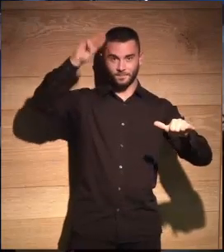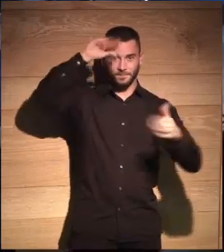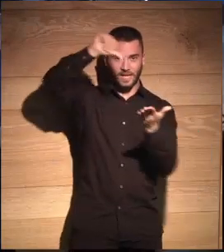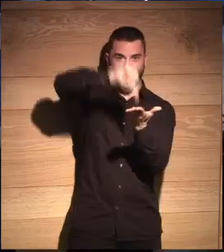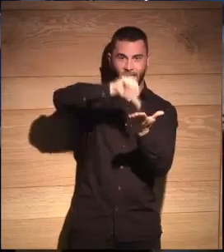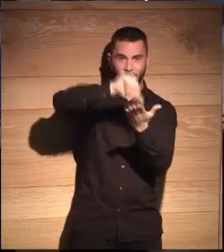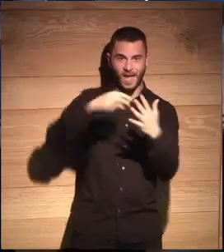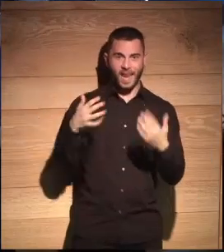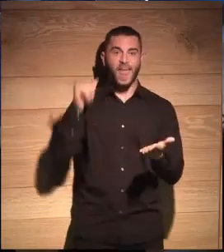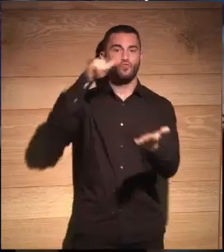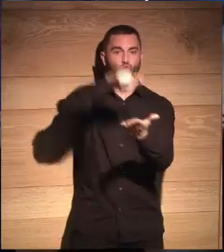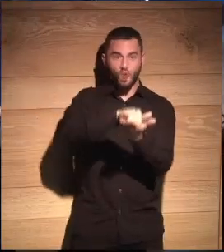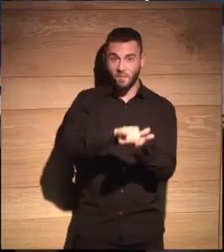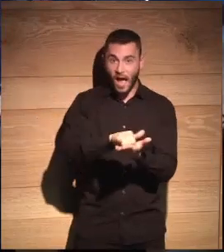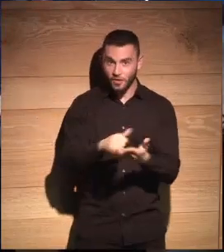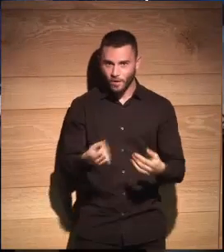ver el tráiler.